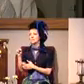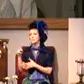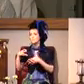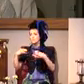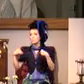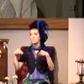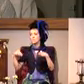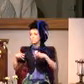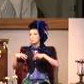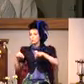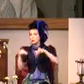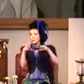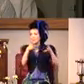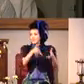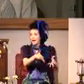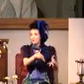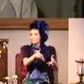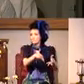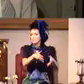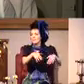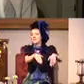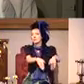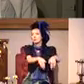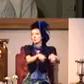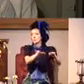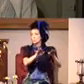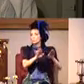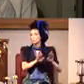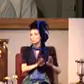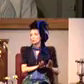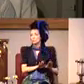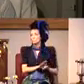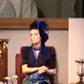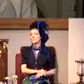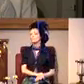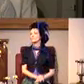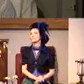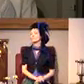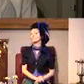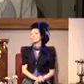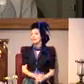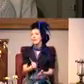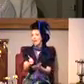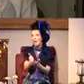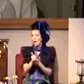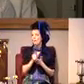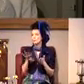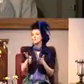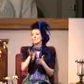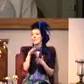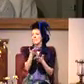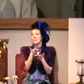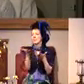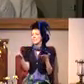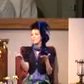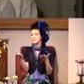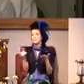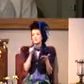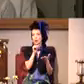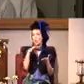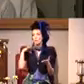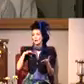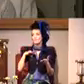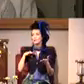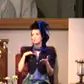anymore. And so we invite ourselves to find those things that are of no benefit to us anymore and leave them in the